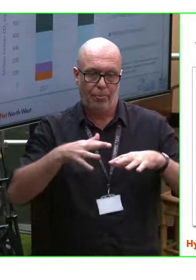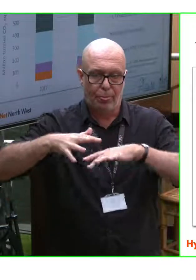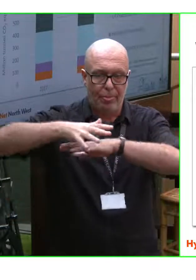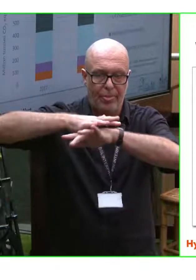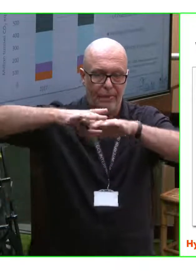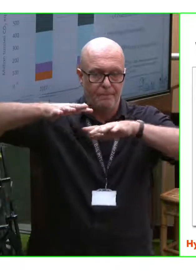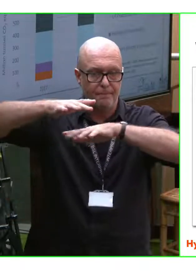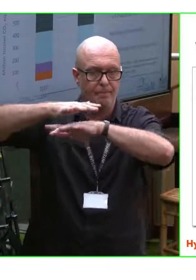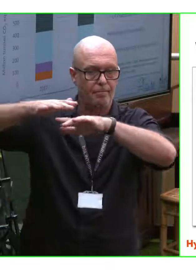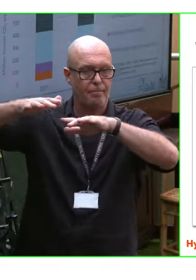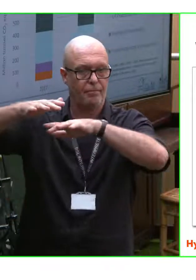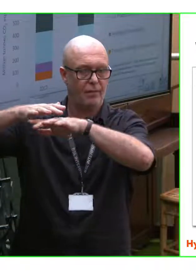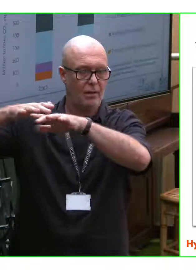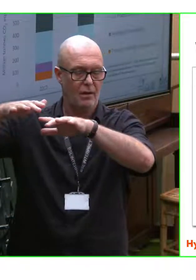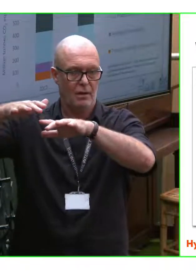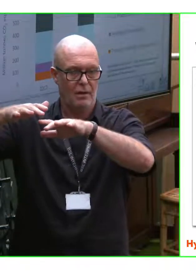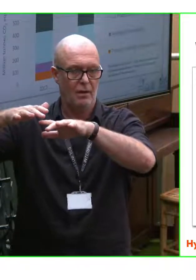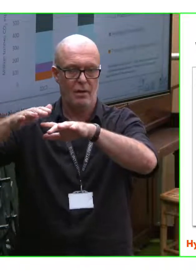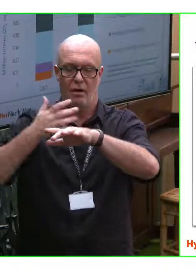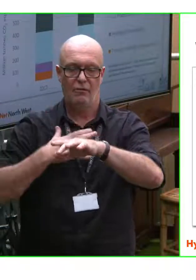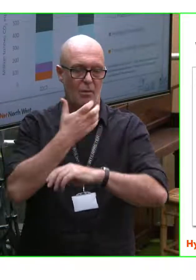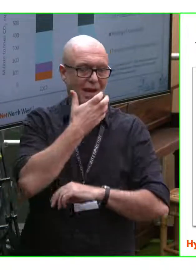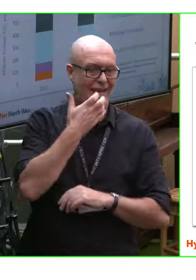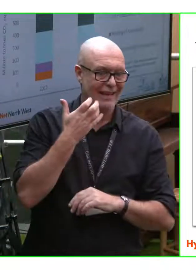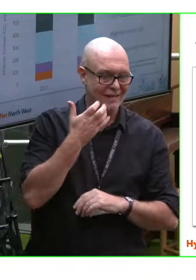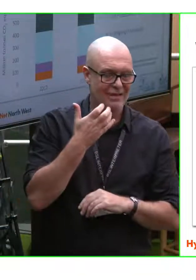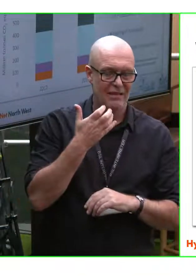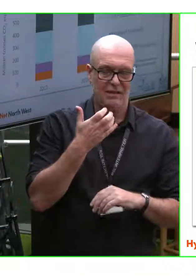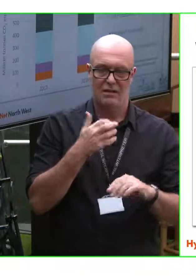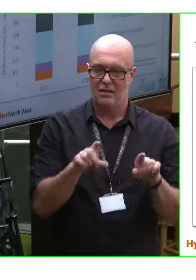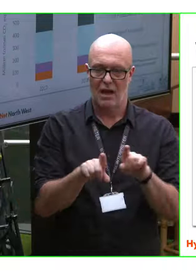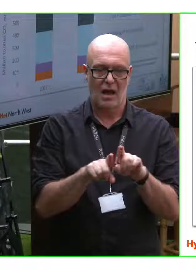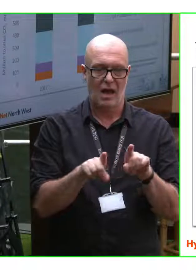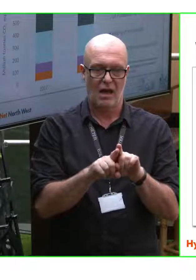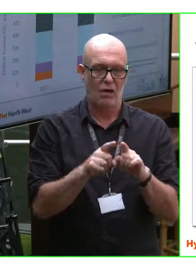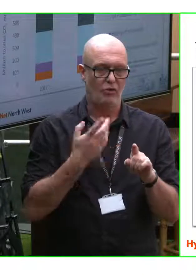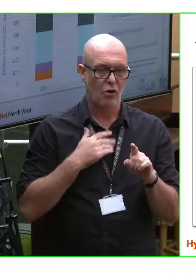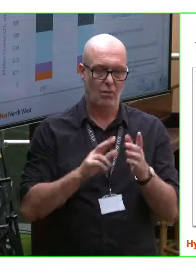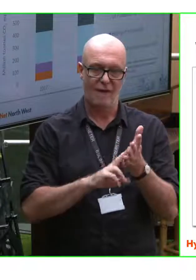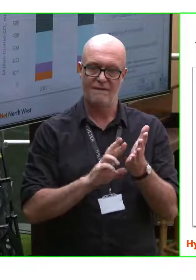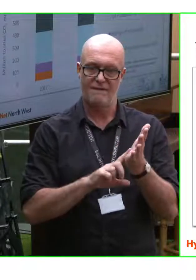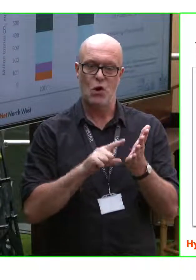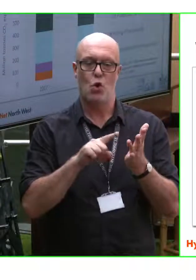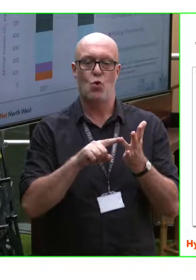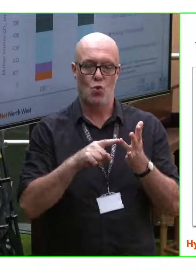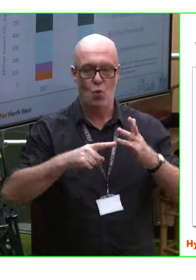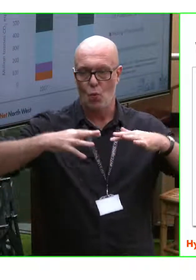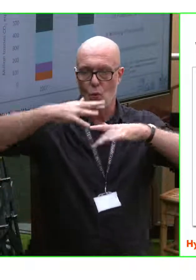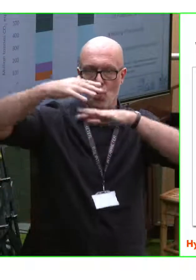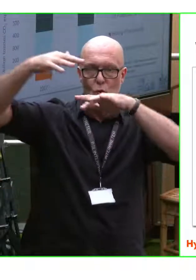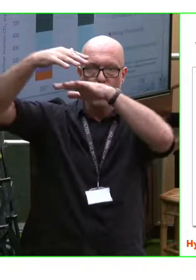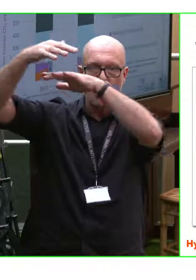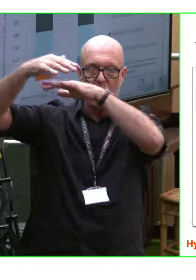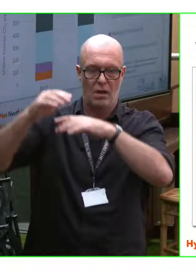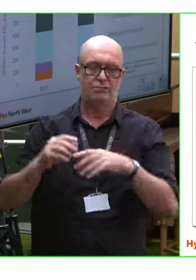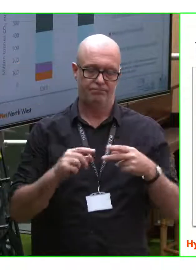literally the emissions from heating our homes, so the stack emissions from the flues on our homes, and then the 2 big ones. The light